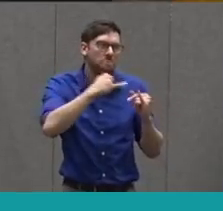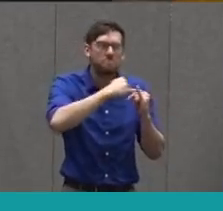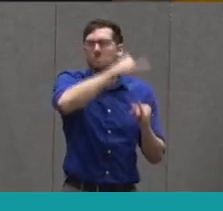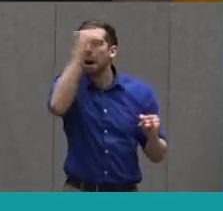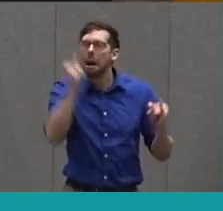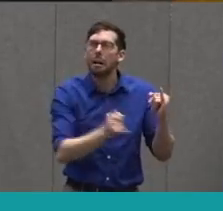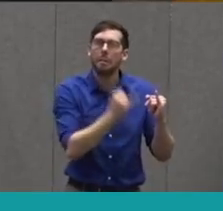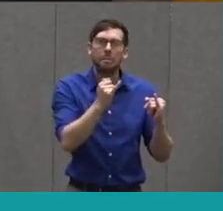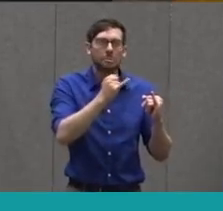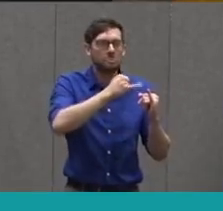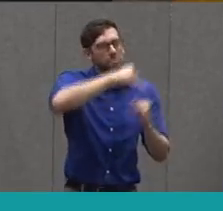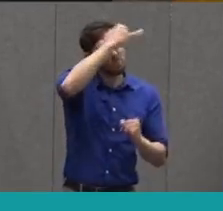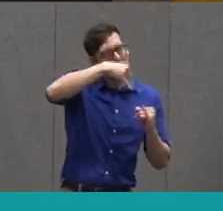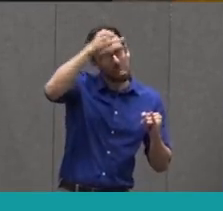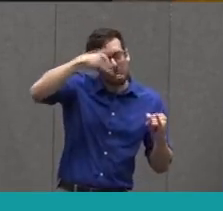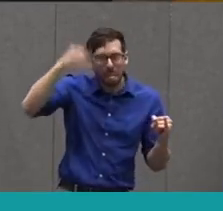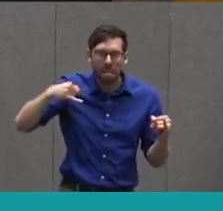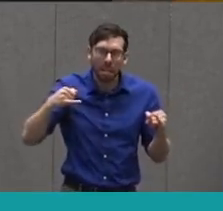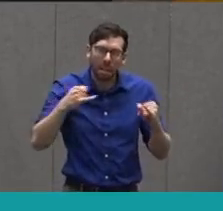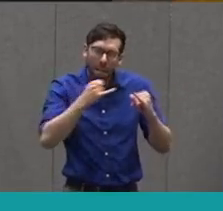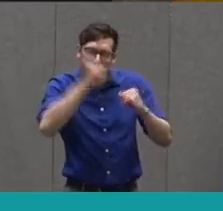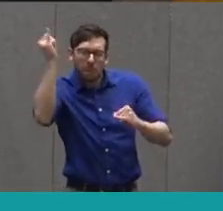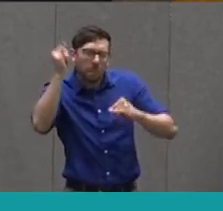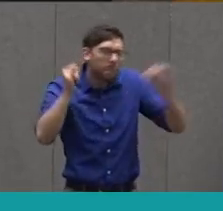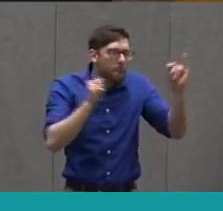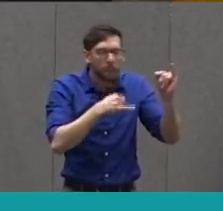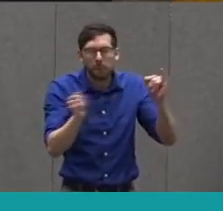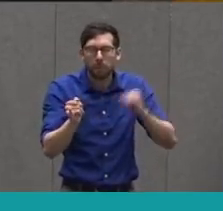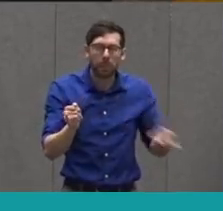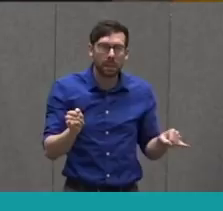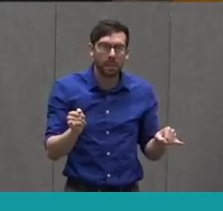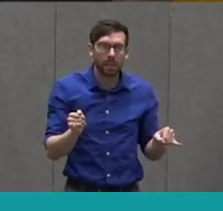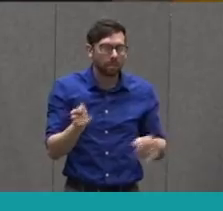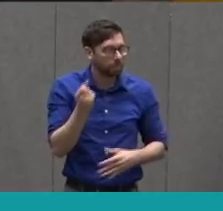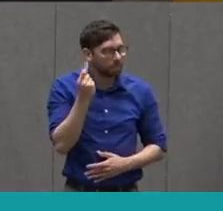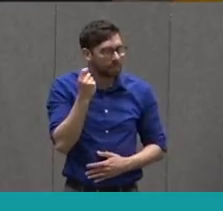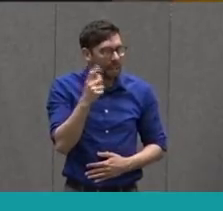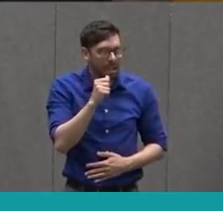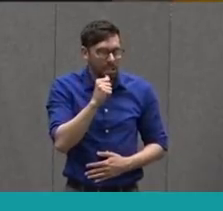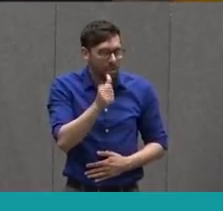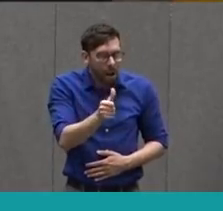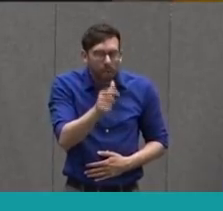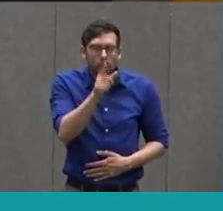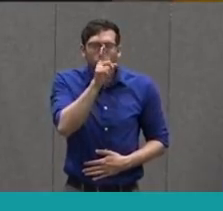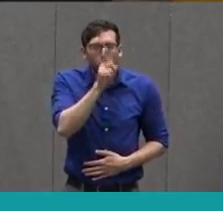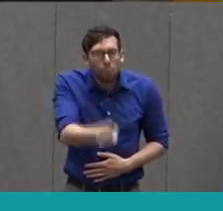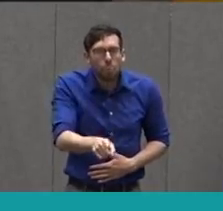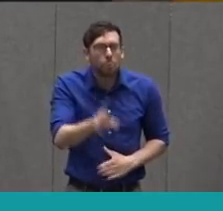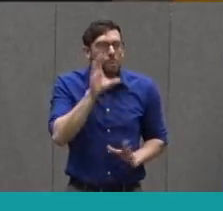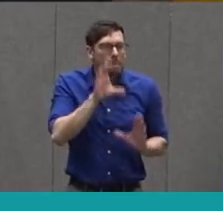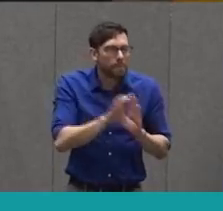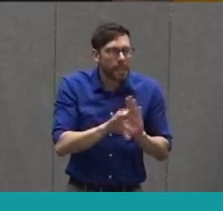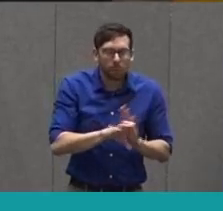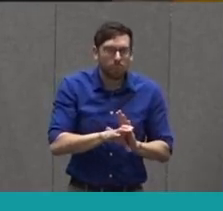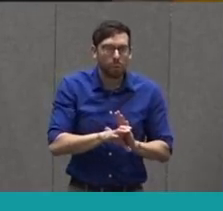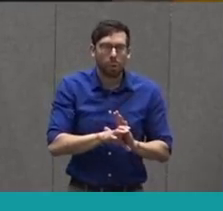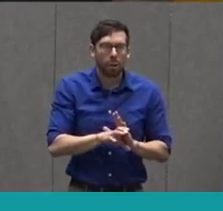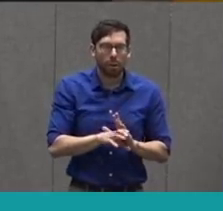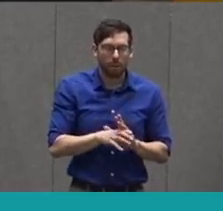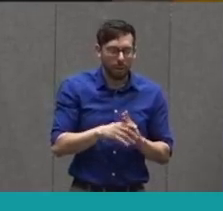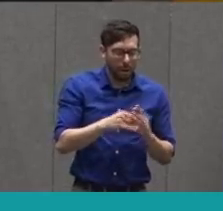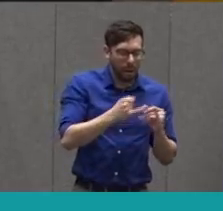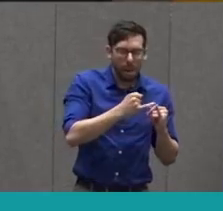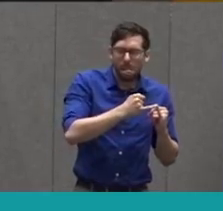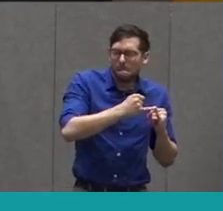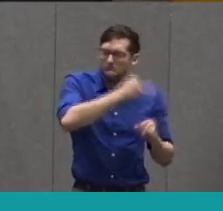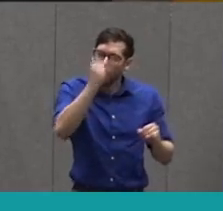of rays or arms off of it. But it isn't a picture. It's just some sort of a squiggly